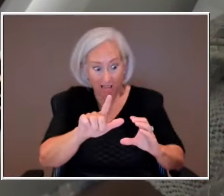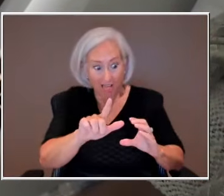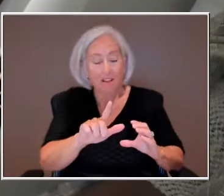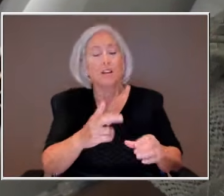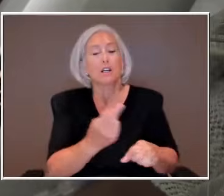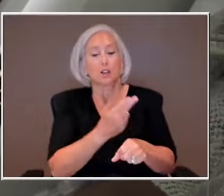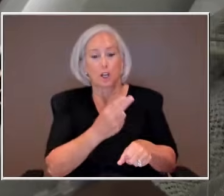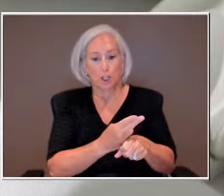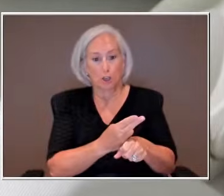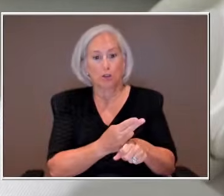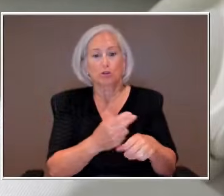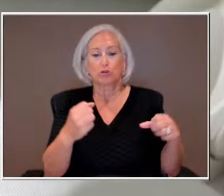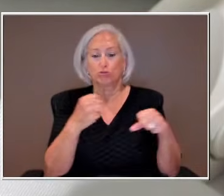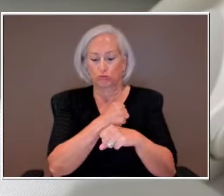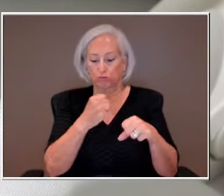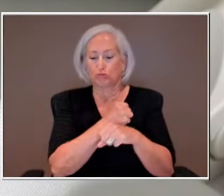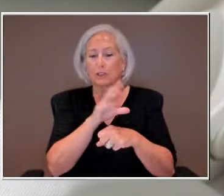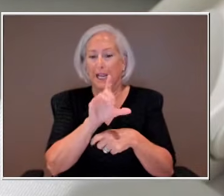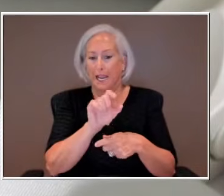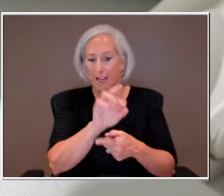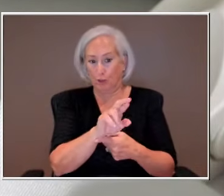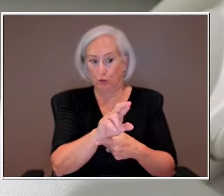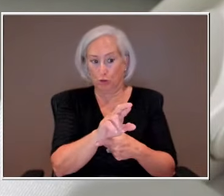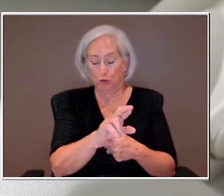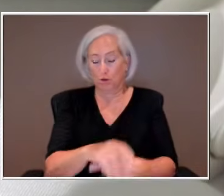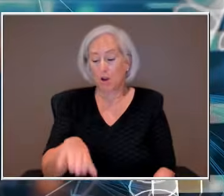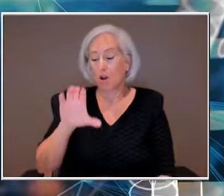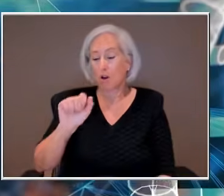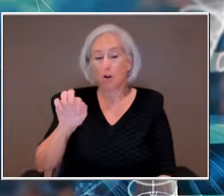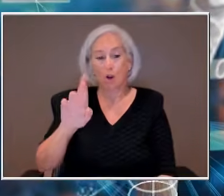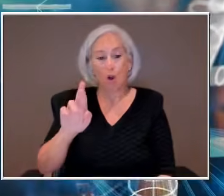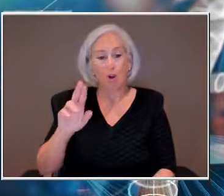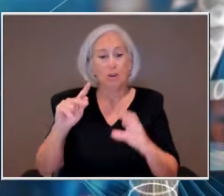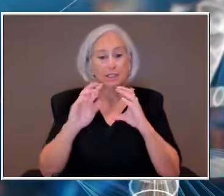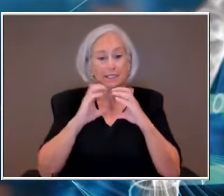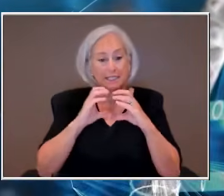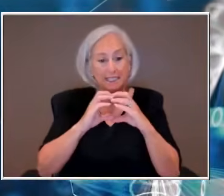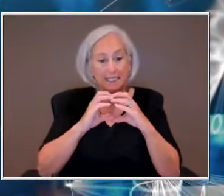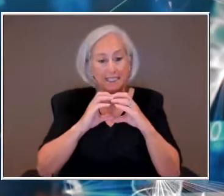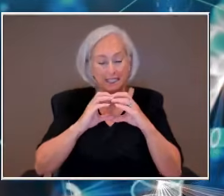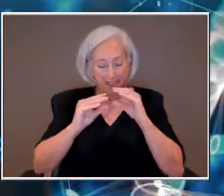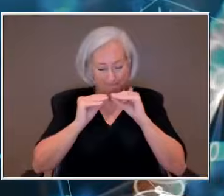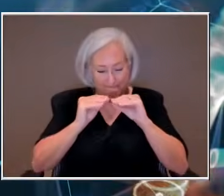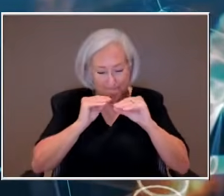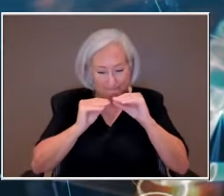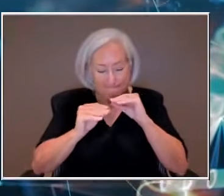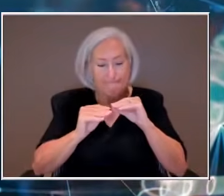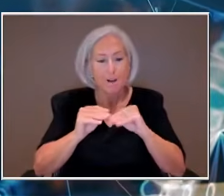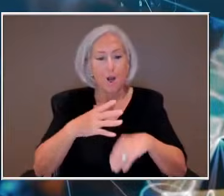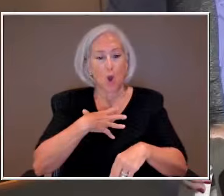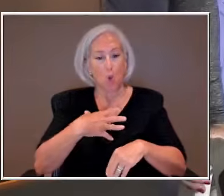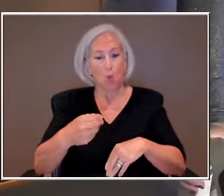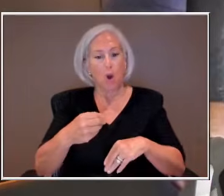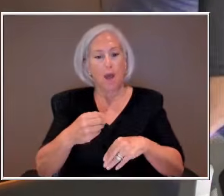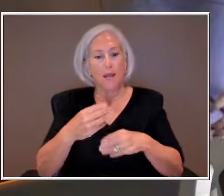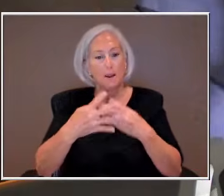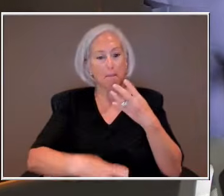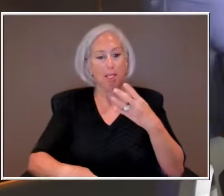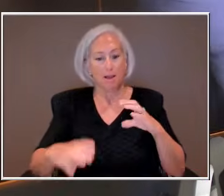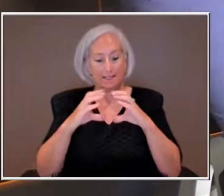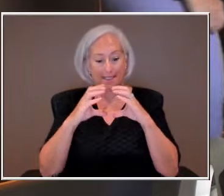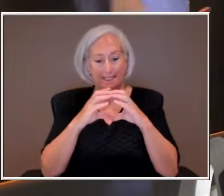bad stuff. CAR-T is a way of re-engineering a patient's white blood cells to recognize and fight cancer. Got